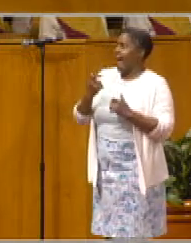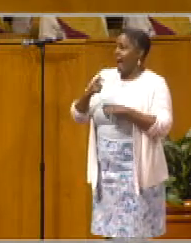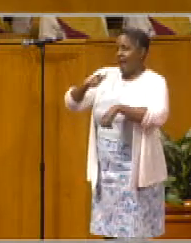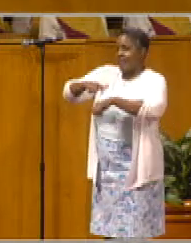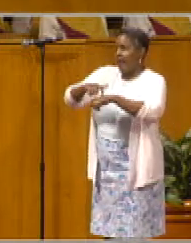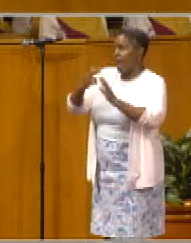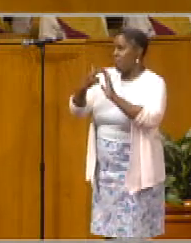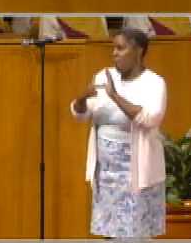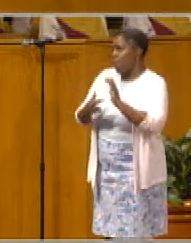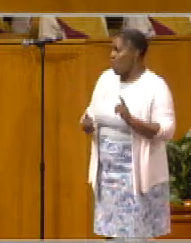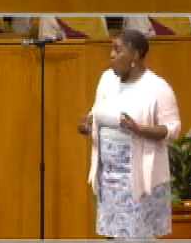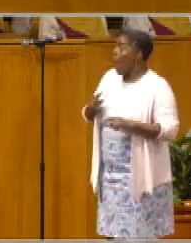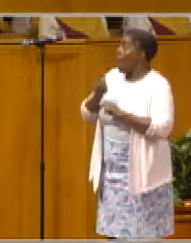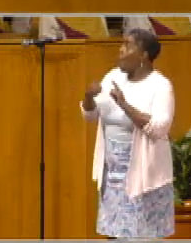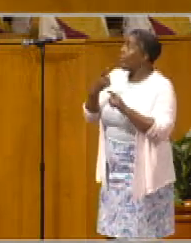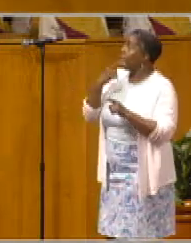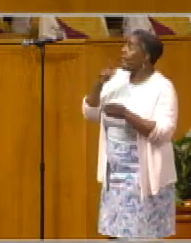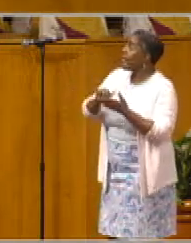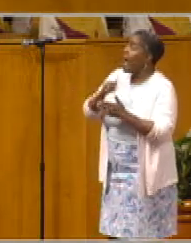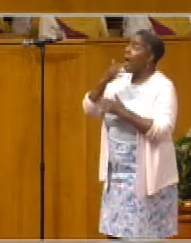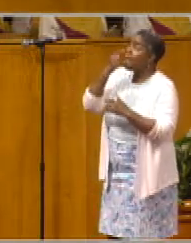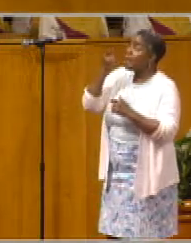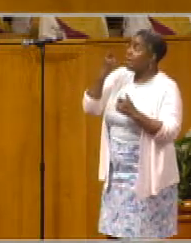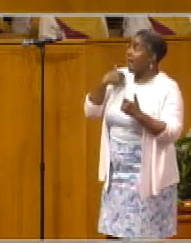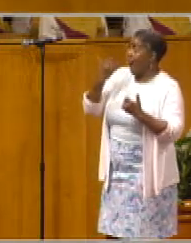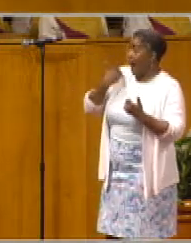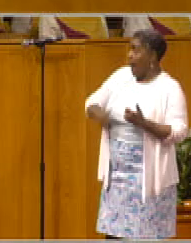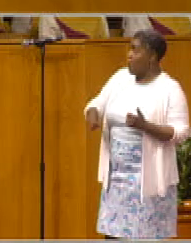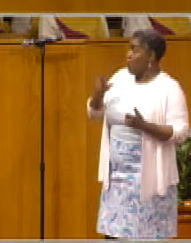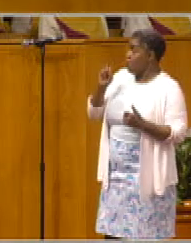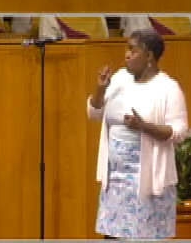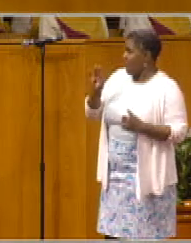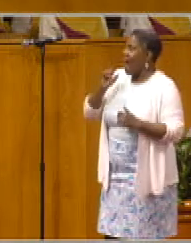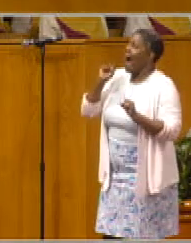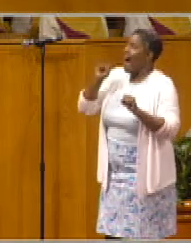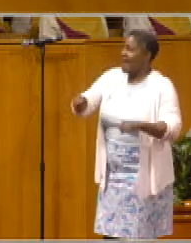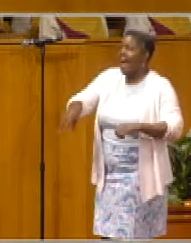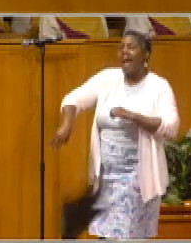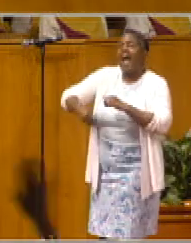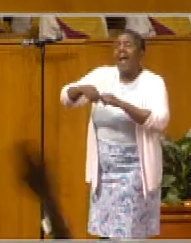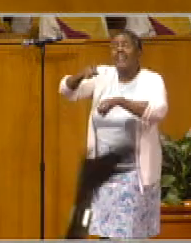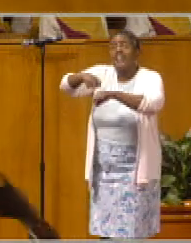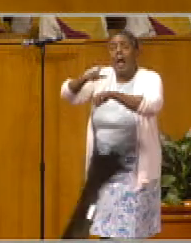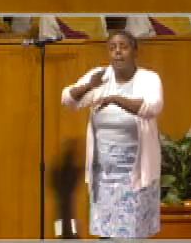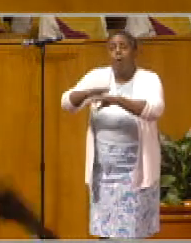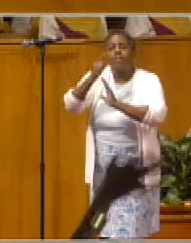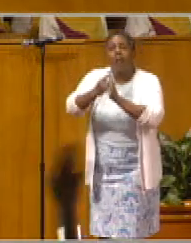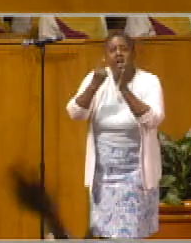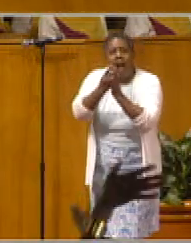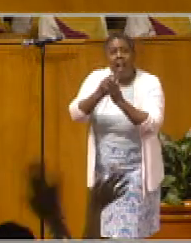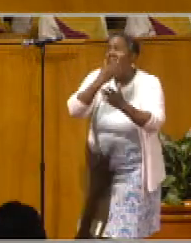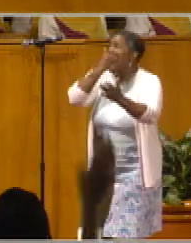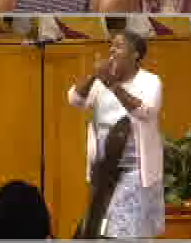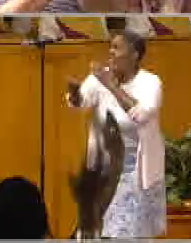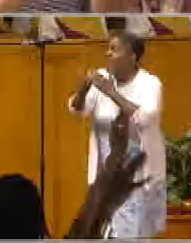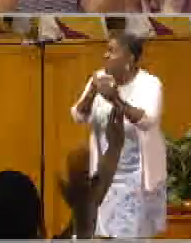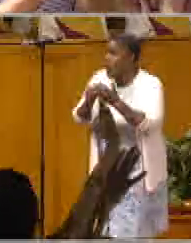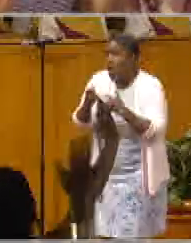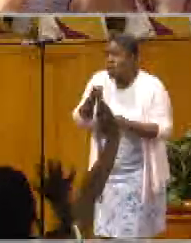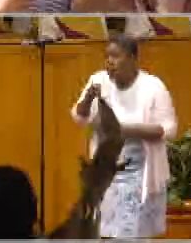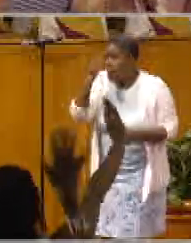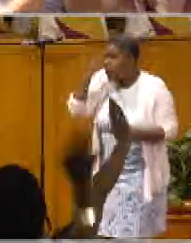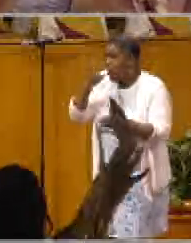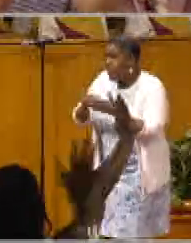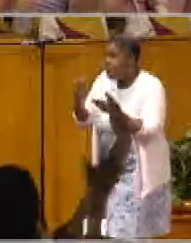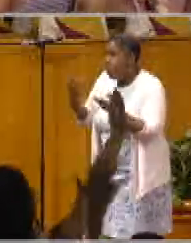rule, which says that because I'm the ref, I can put time back on the clock even when you thought